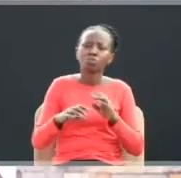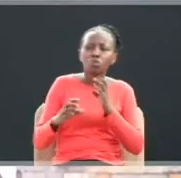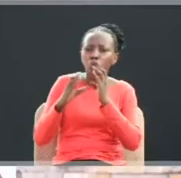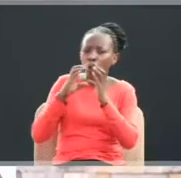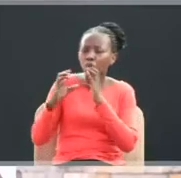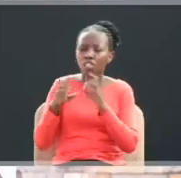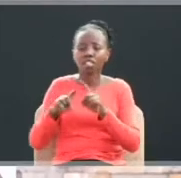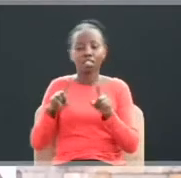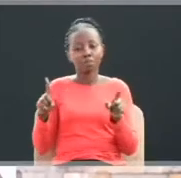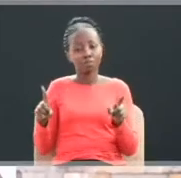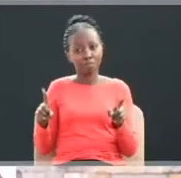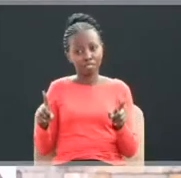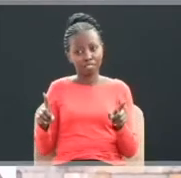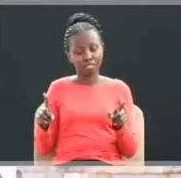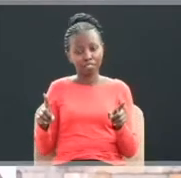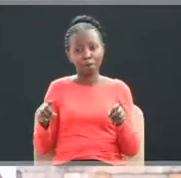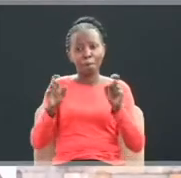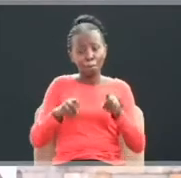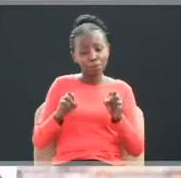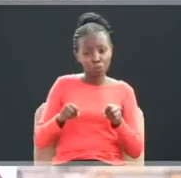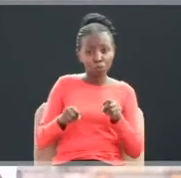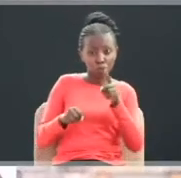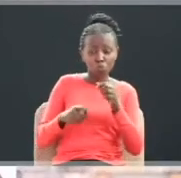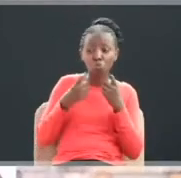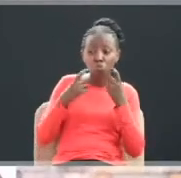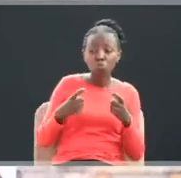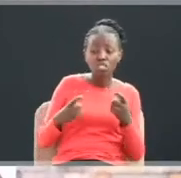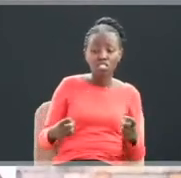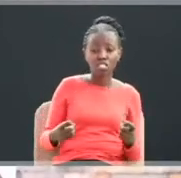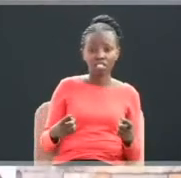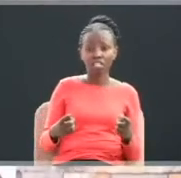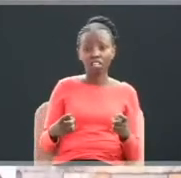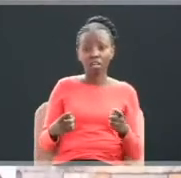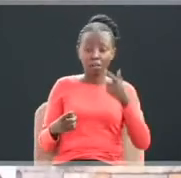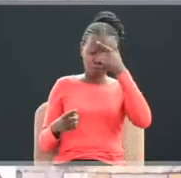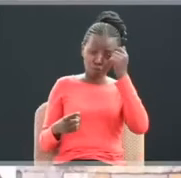does not simply mean you can sin, but because I love you, I'll cover you.